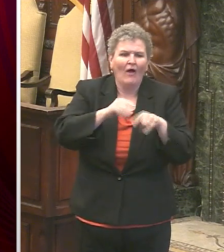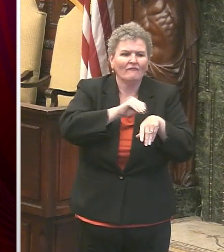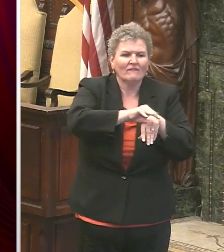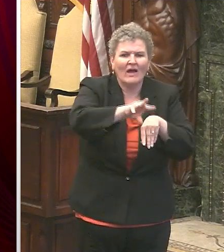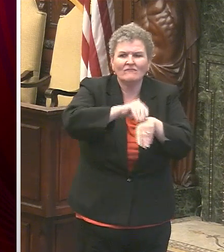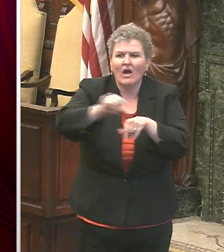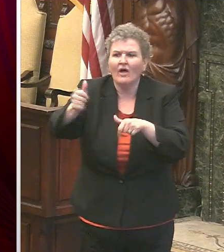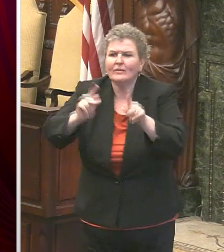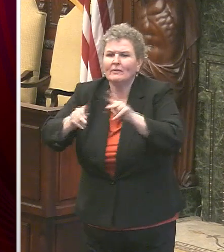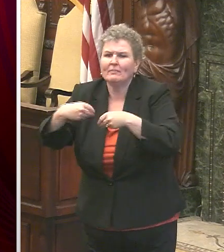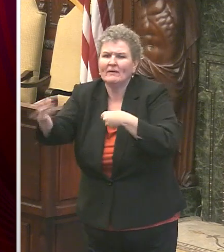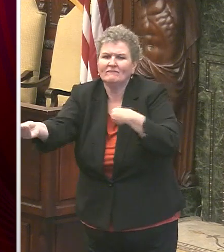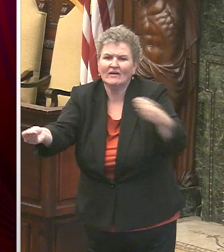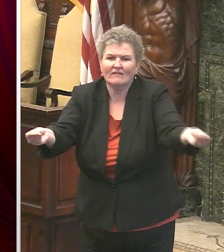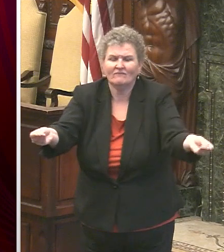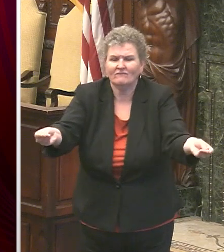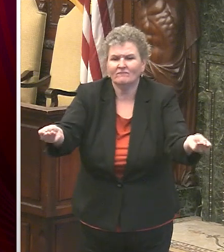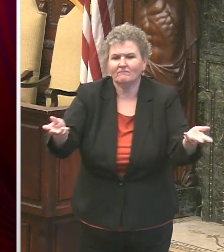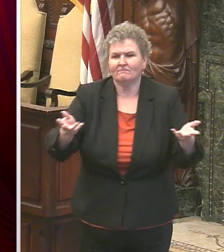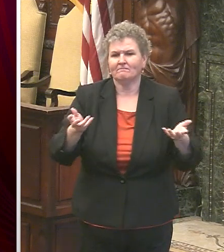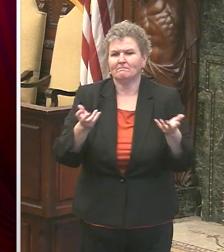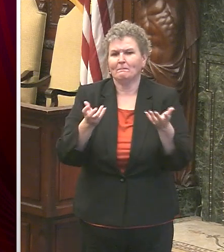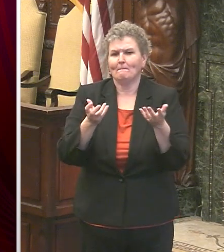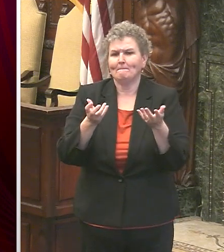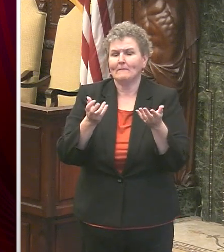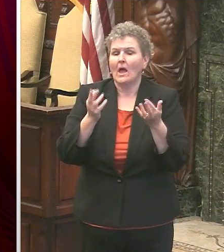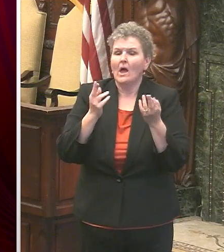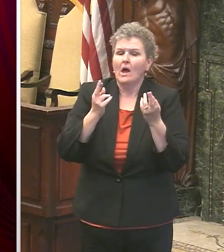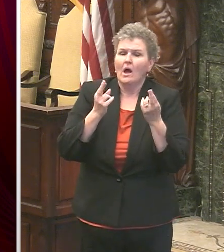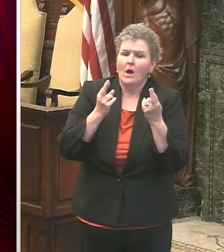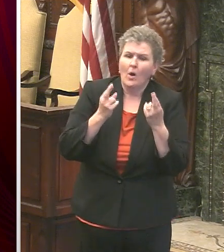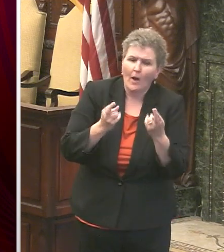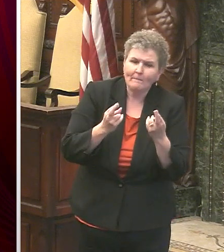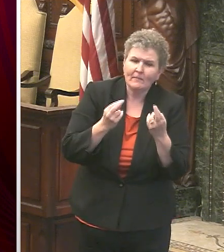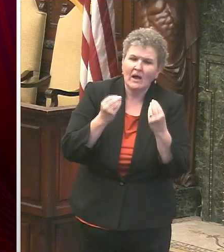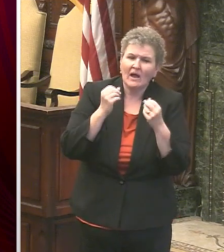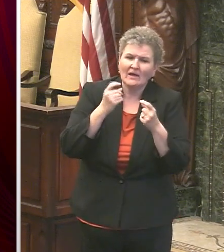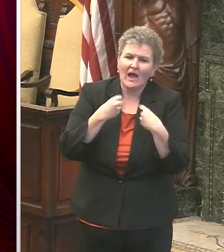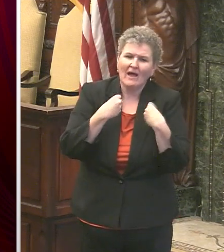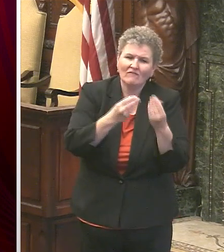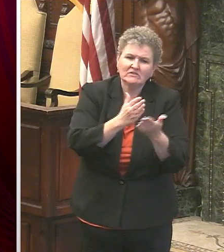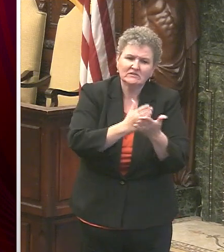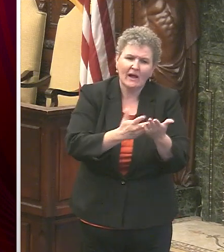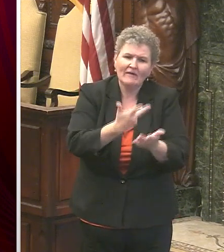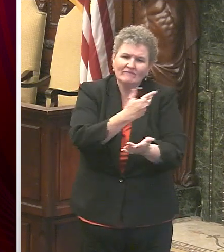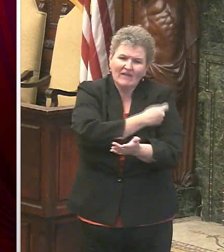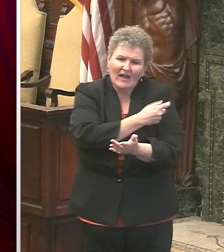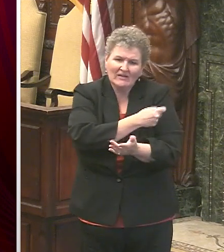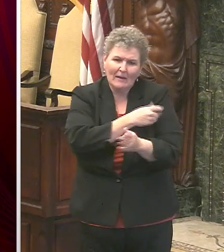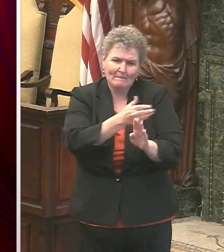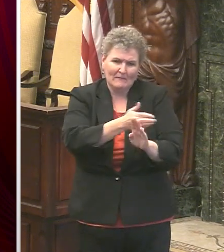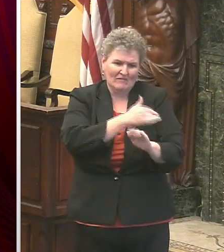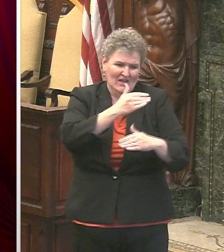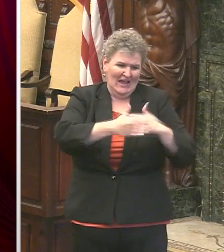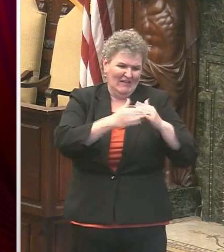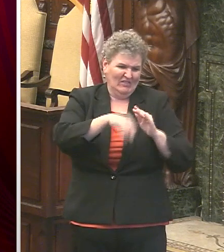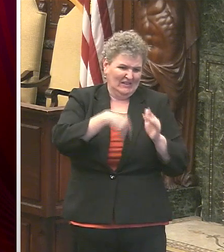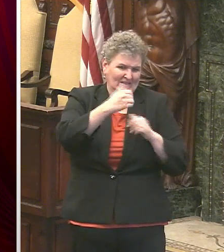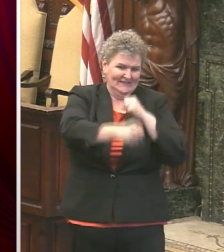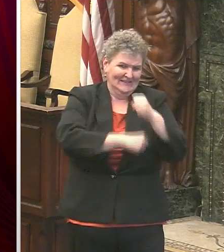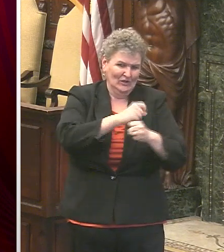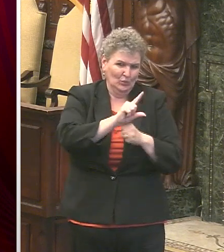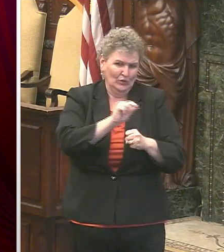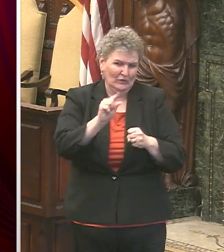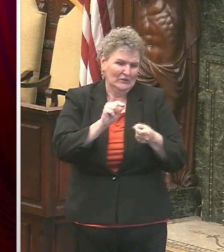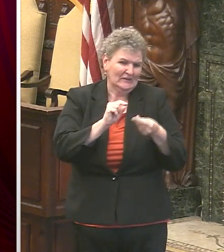we're hopeful that we will be offering some vaccine again before the end of the year. And initially, we hope to offer it to people who are at very high risk for